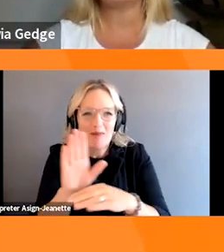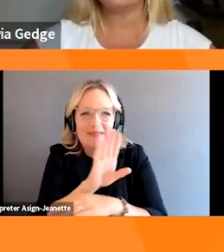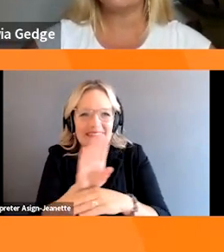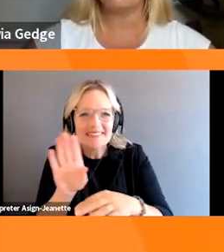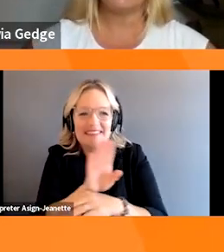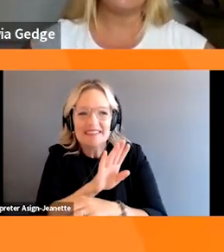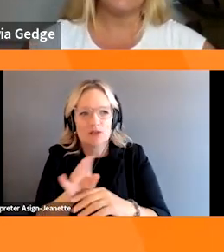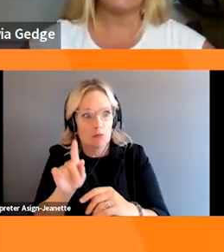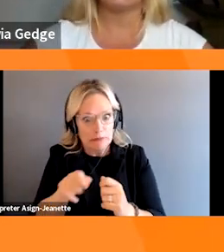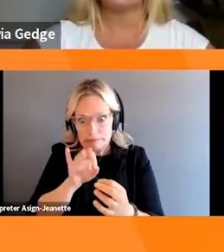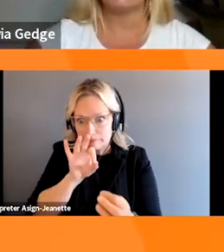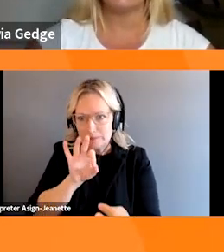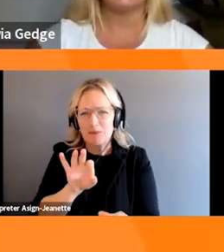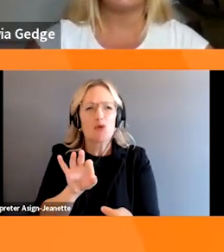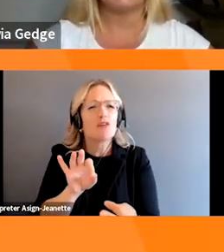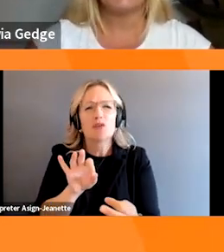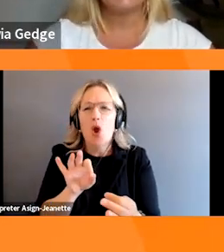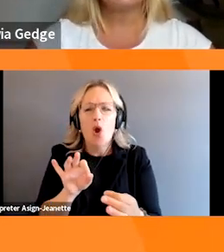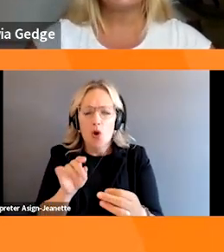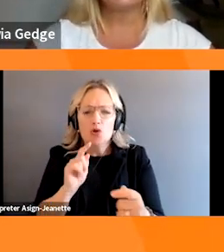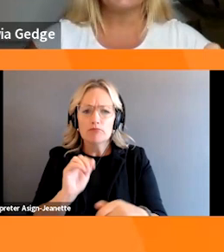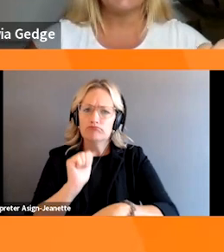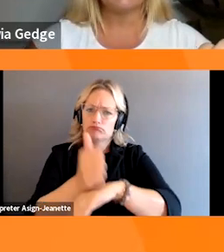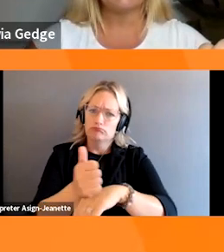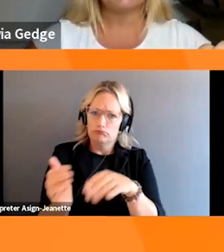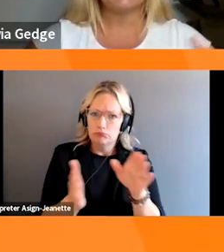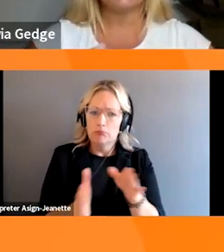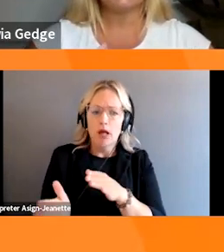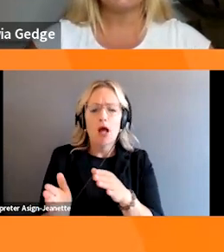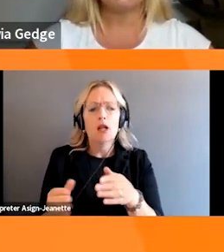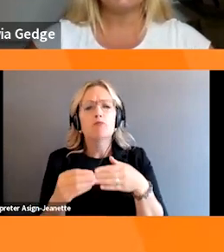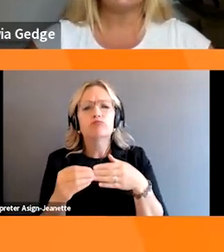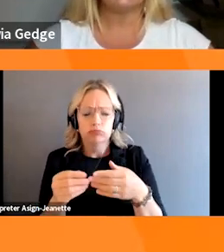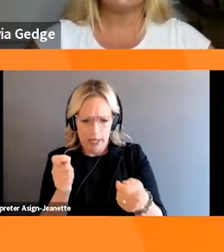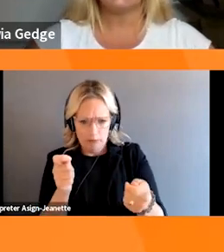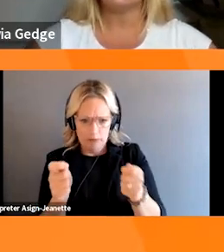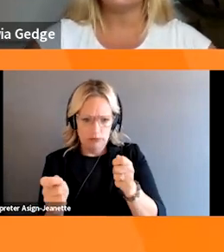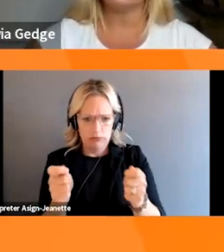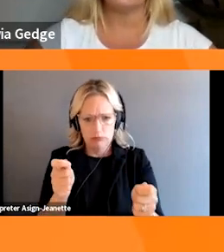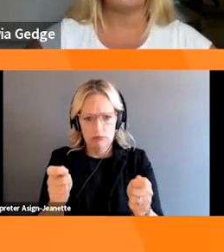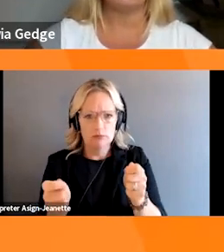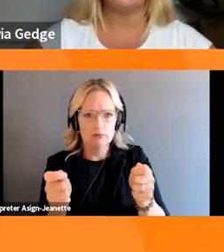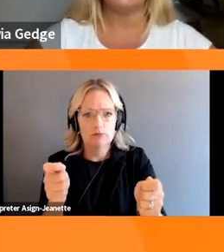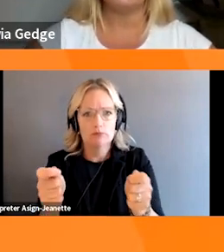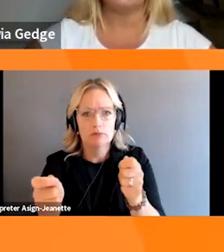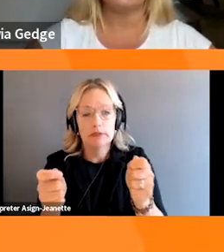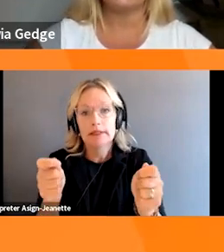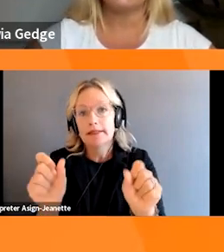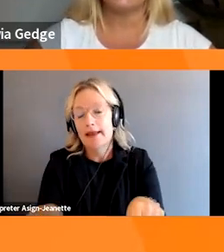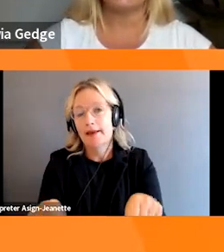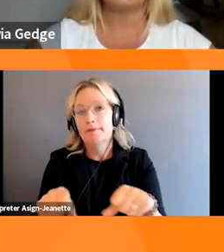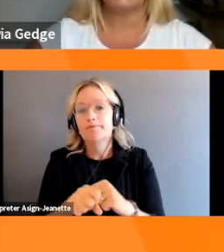keep on sort of making it better as time goes on. So, some of these things that you're going to uncover going through